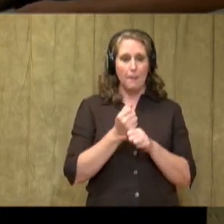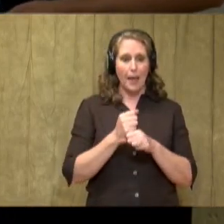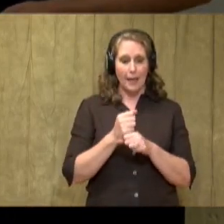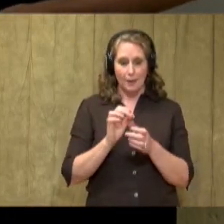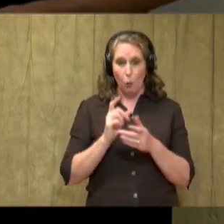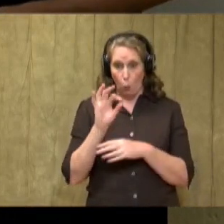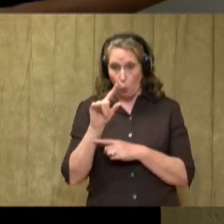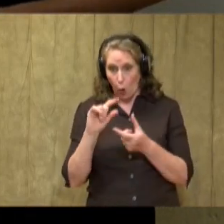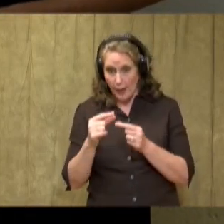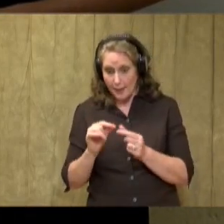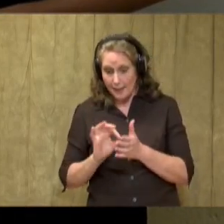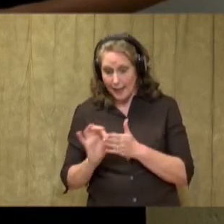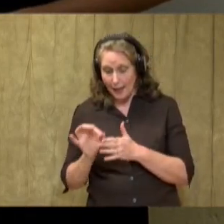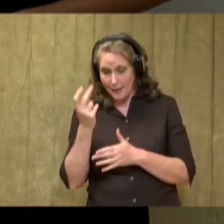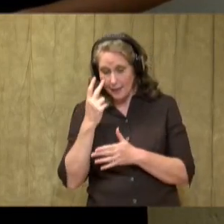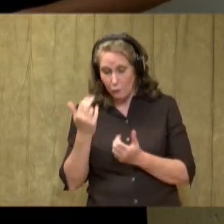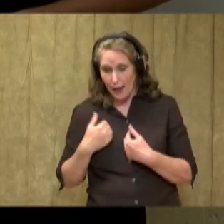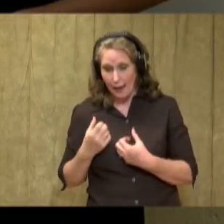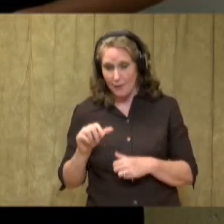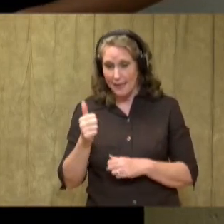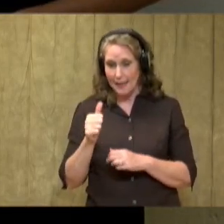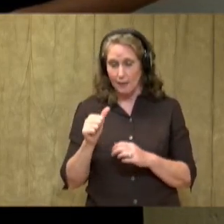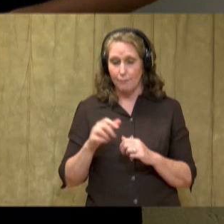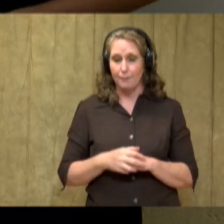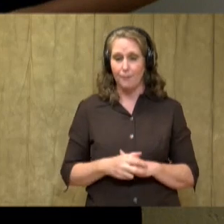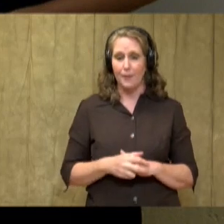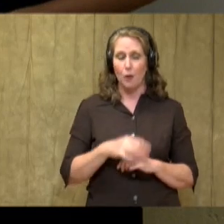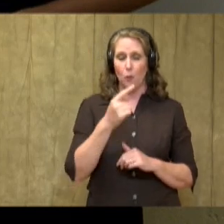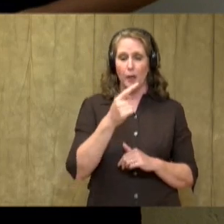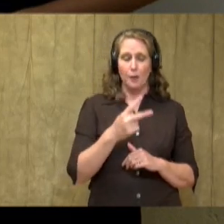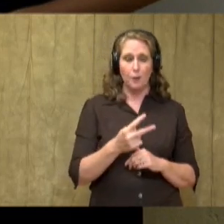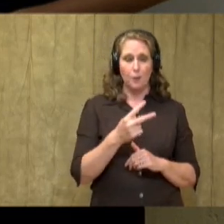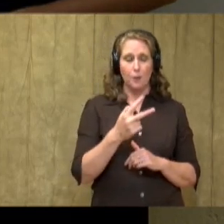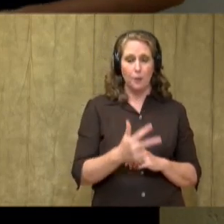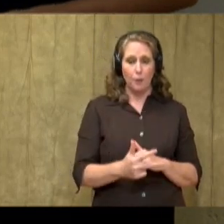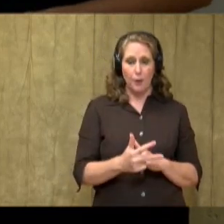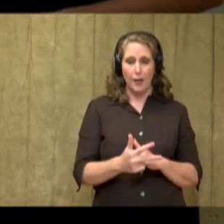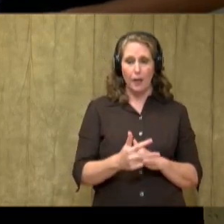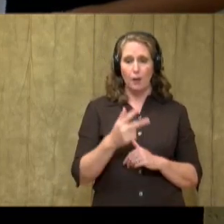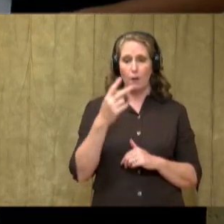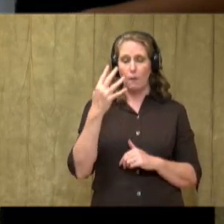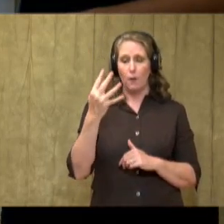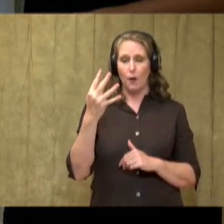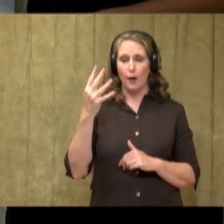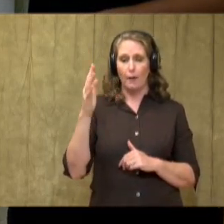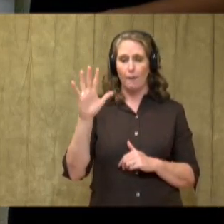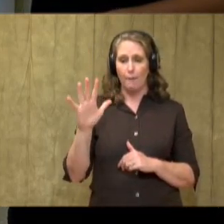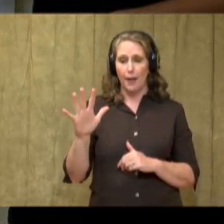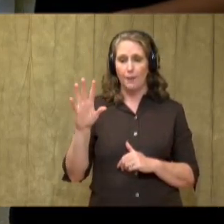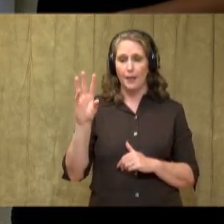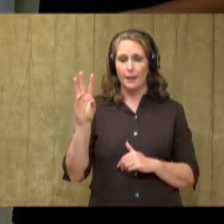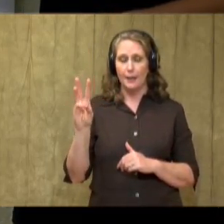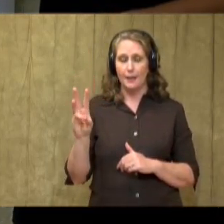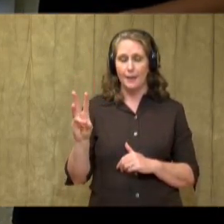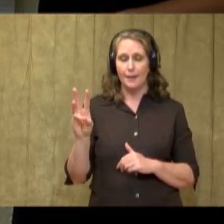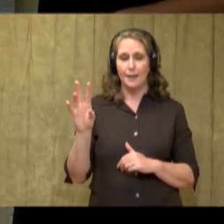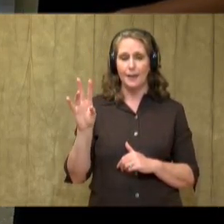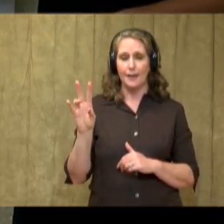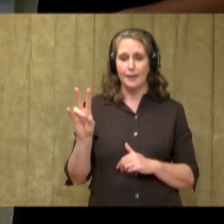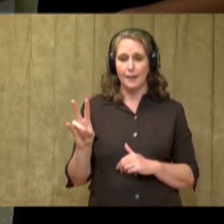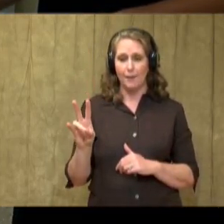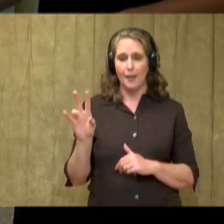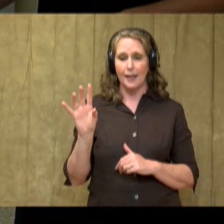10. Counting our ones, 1, 2, 3, 4, 5,